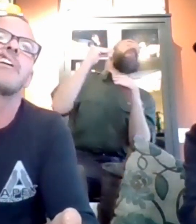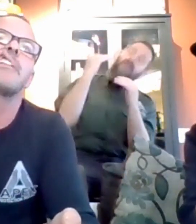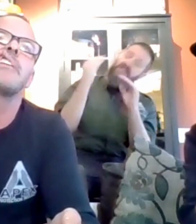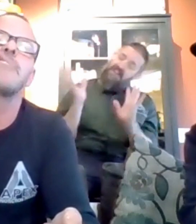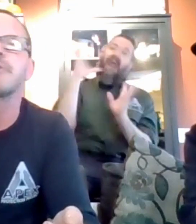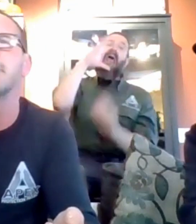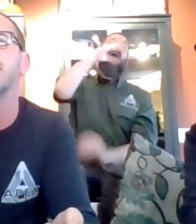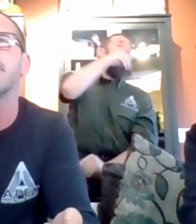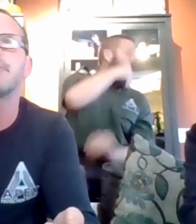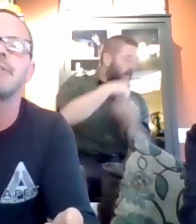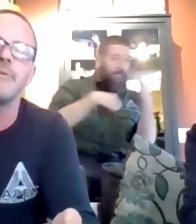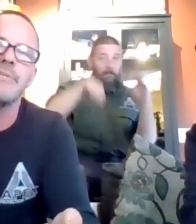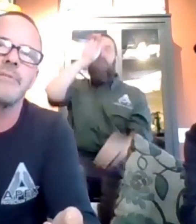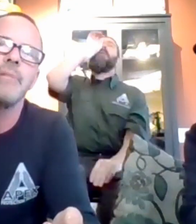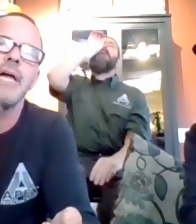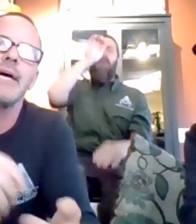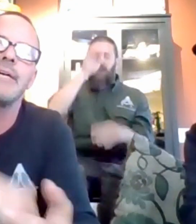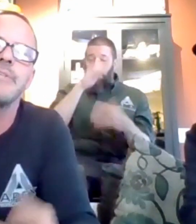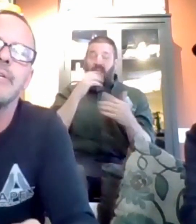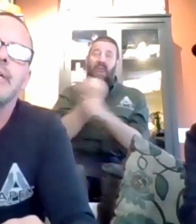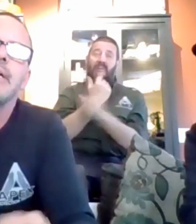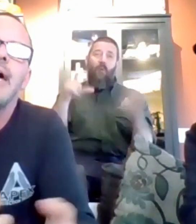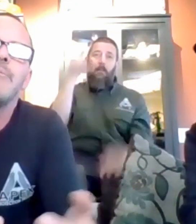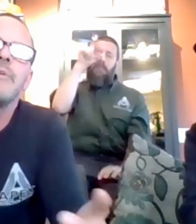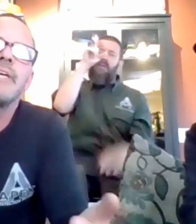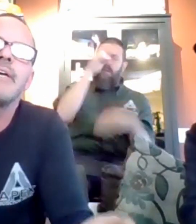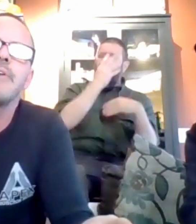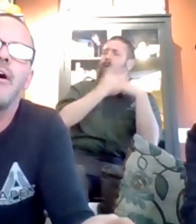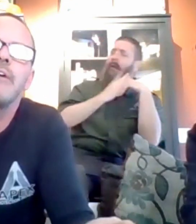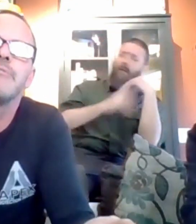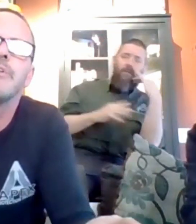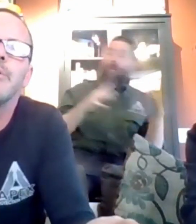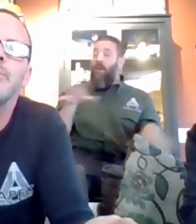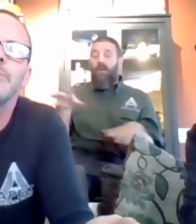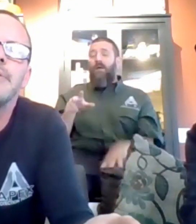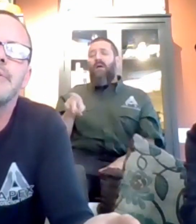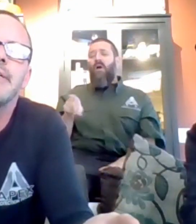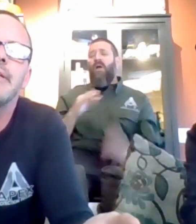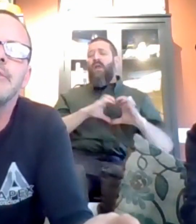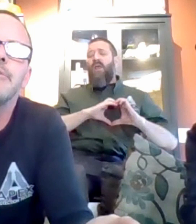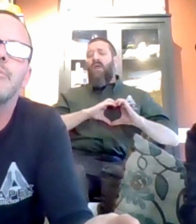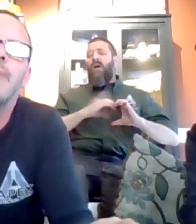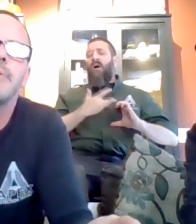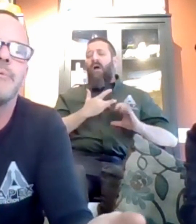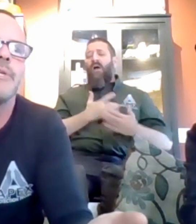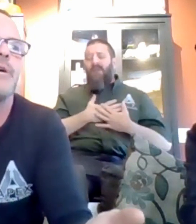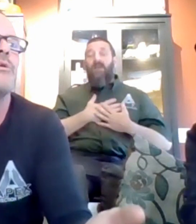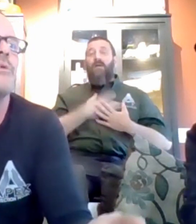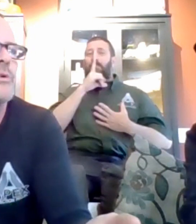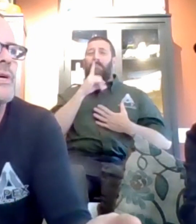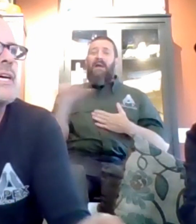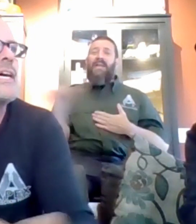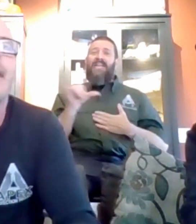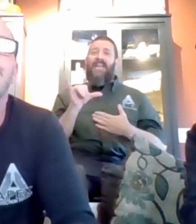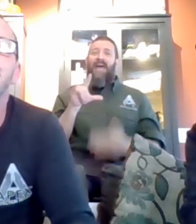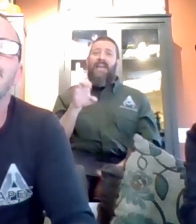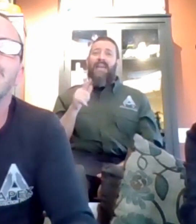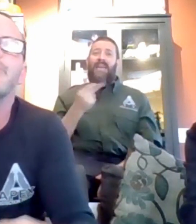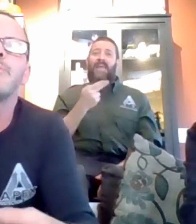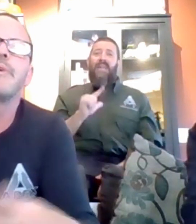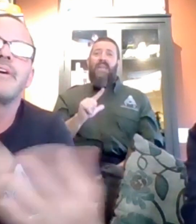people in the face or the eye. So everyone had lips and busted noses and black eyes. And we're like, he has a heart of gold, but he's like a